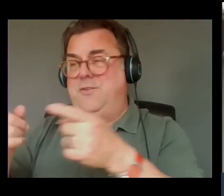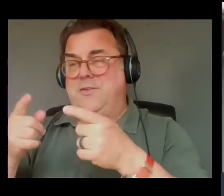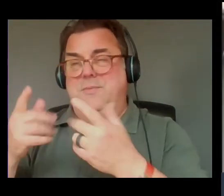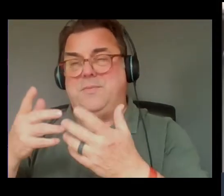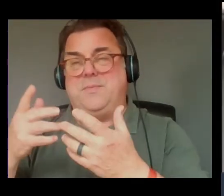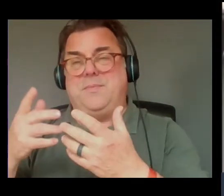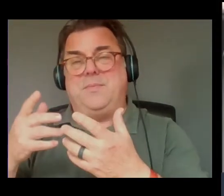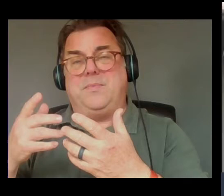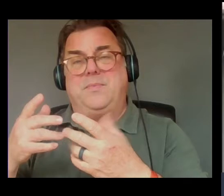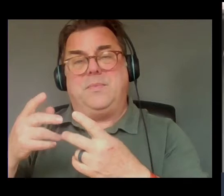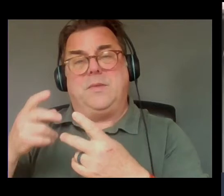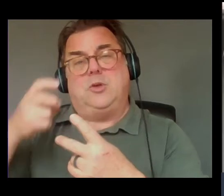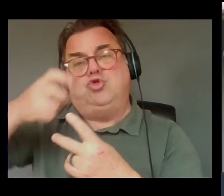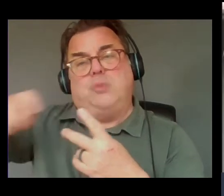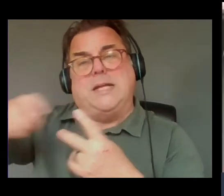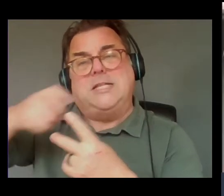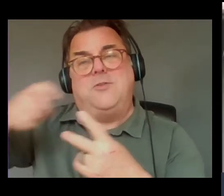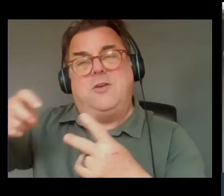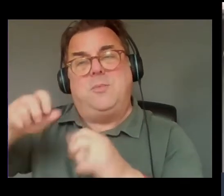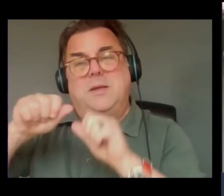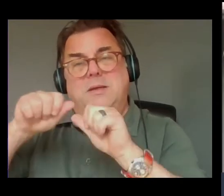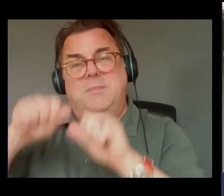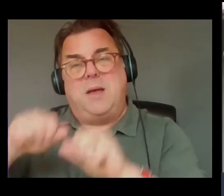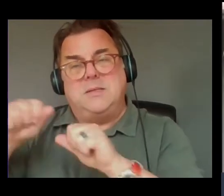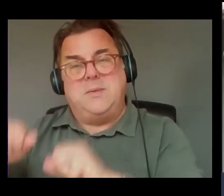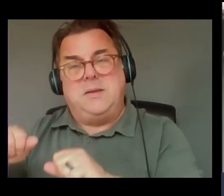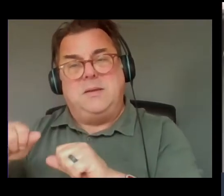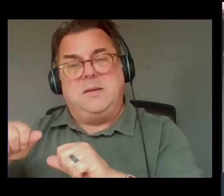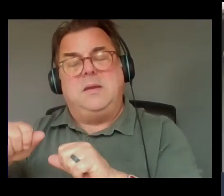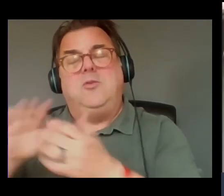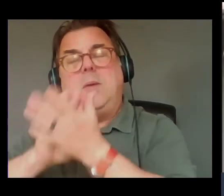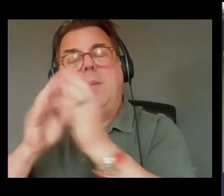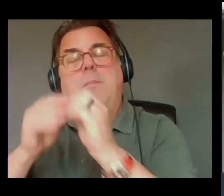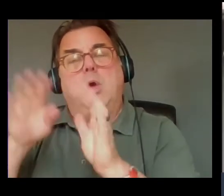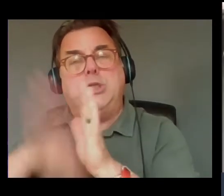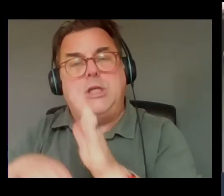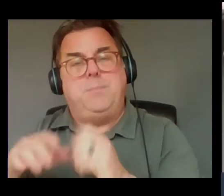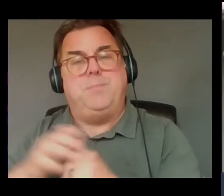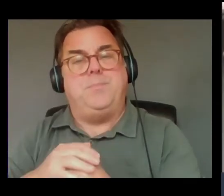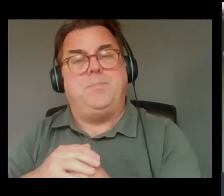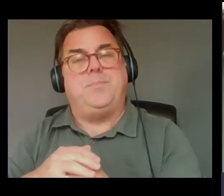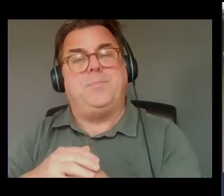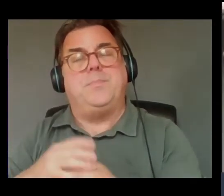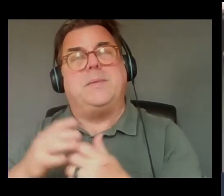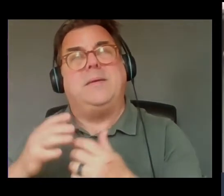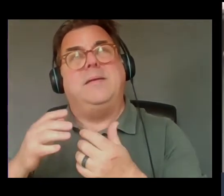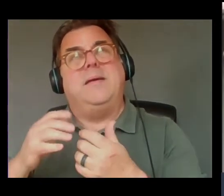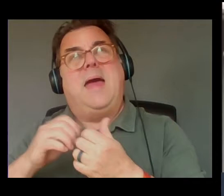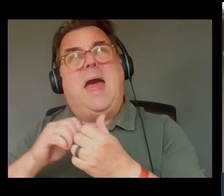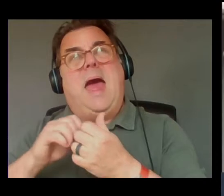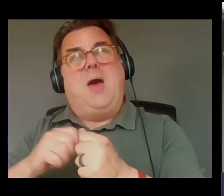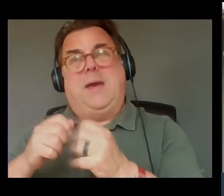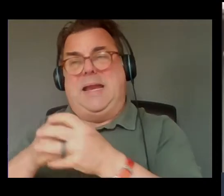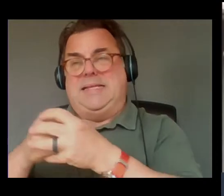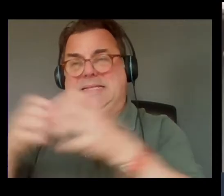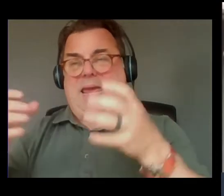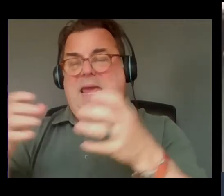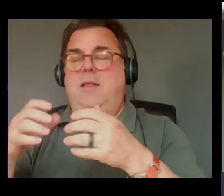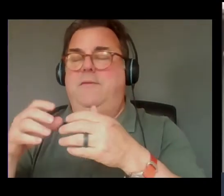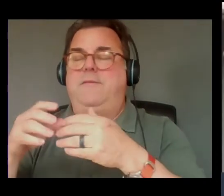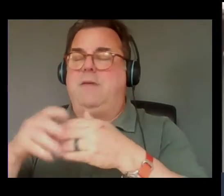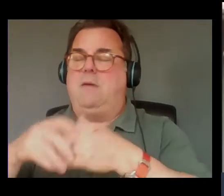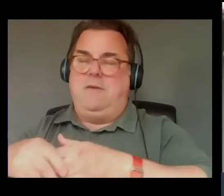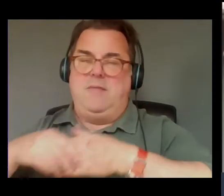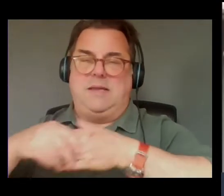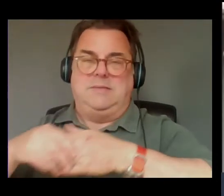preemptible instances and to make things cheaper? Or how do I scale elastically, right? How do I, if my